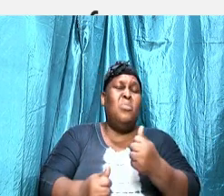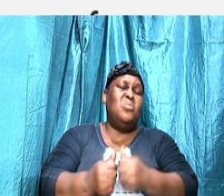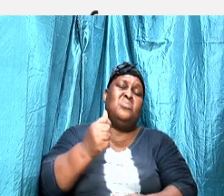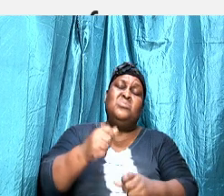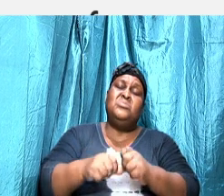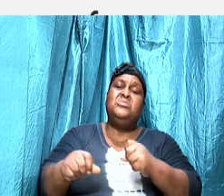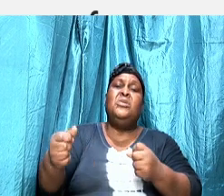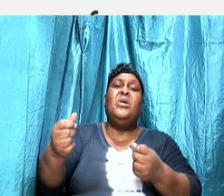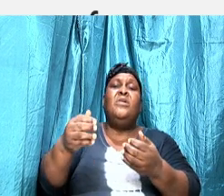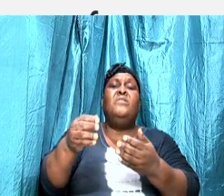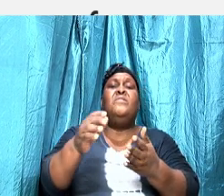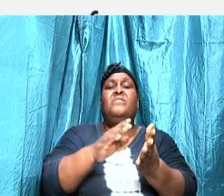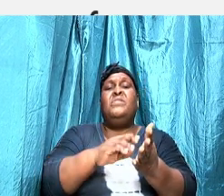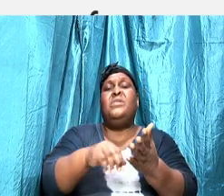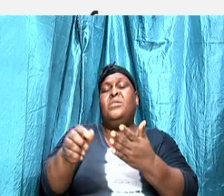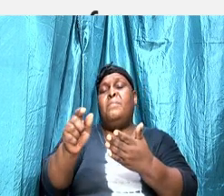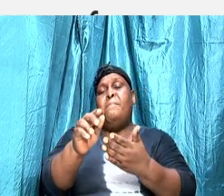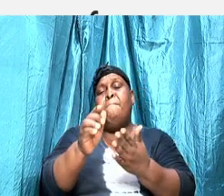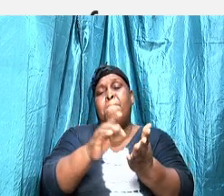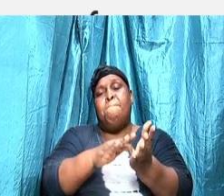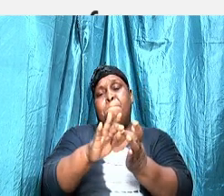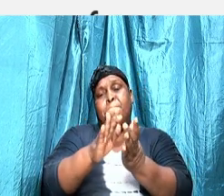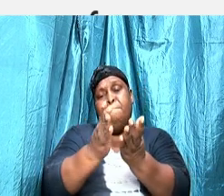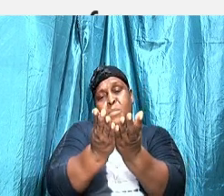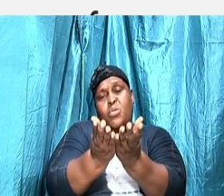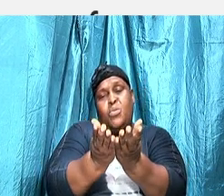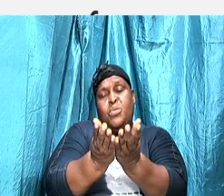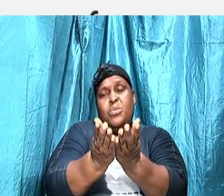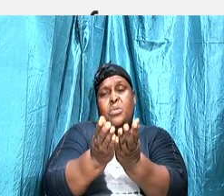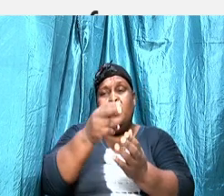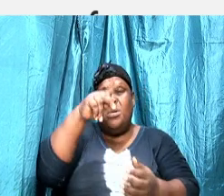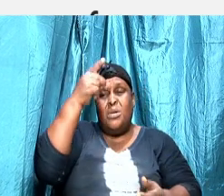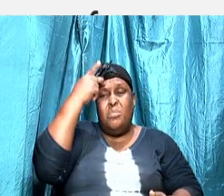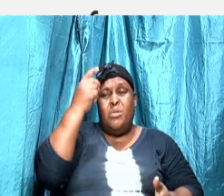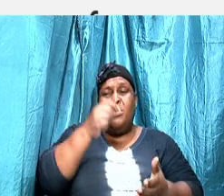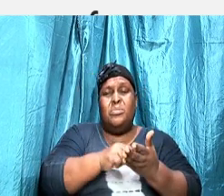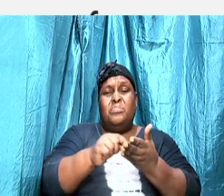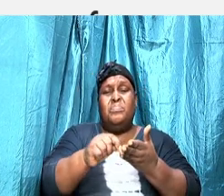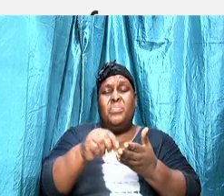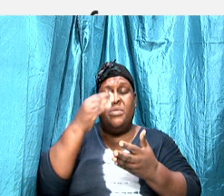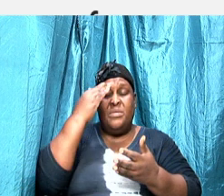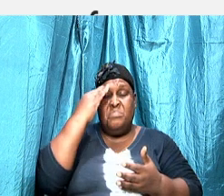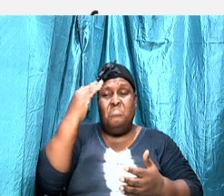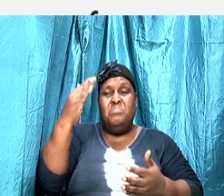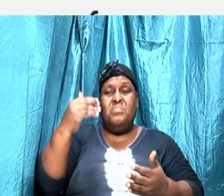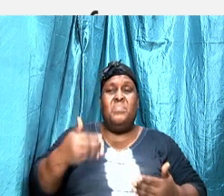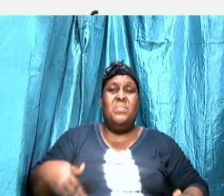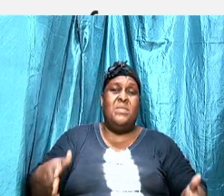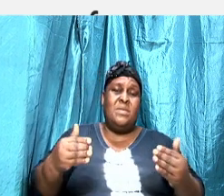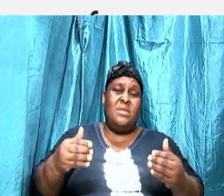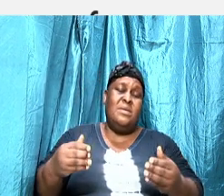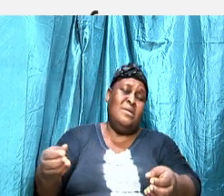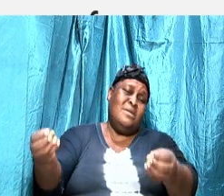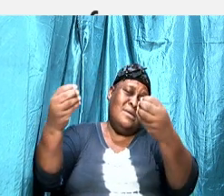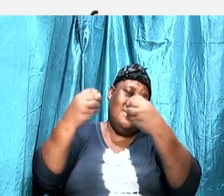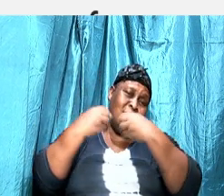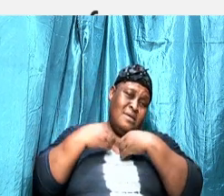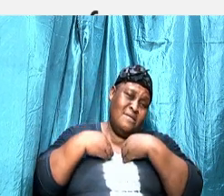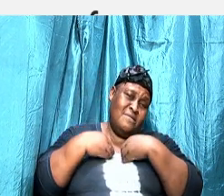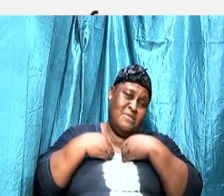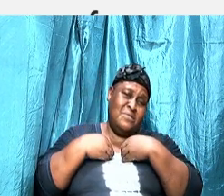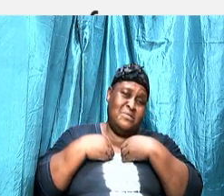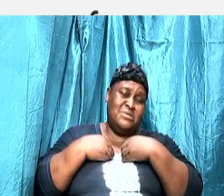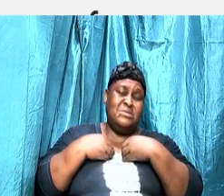he has written. And the salutation here give us insight as